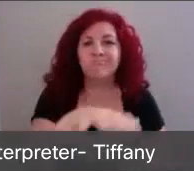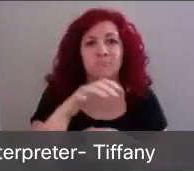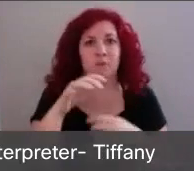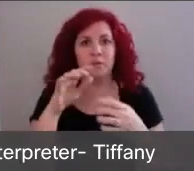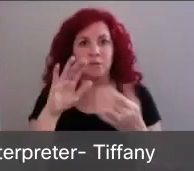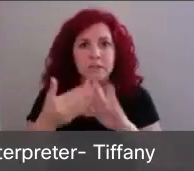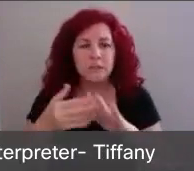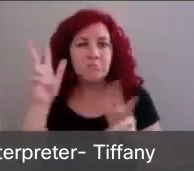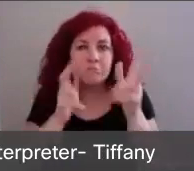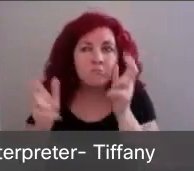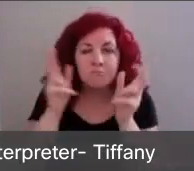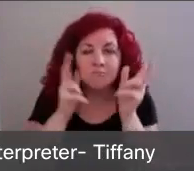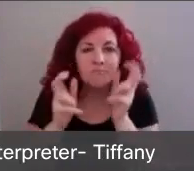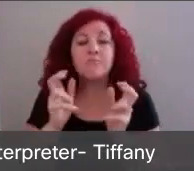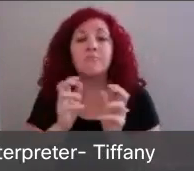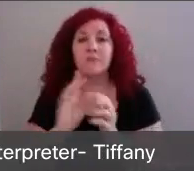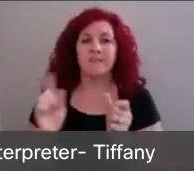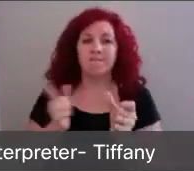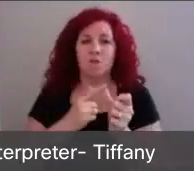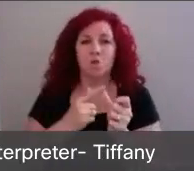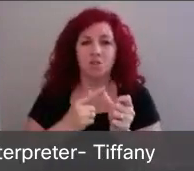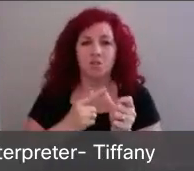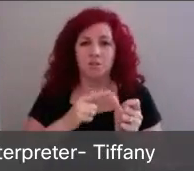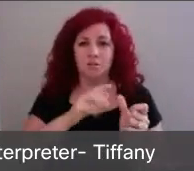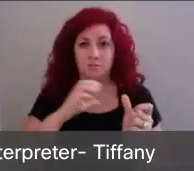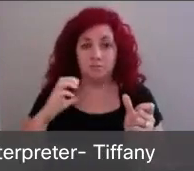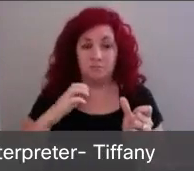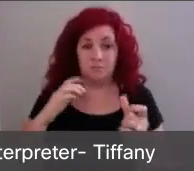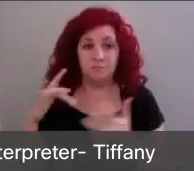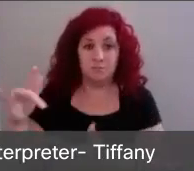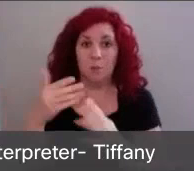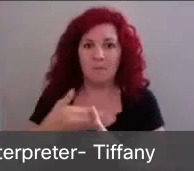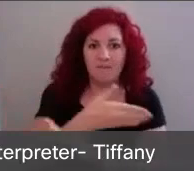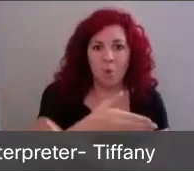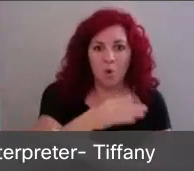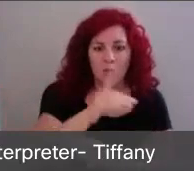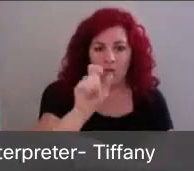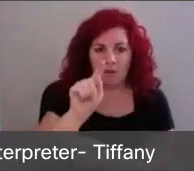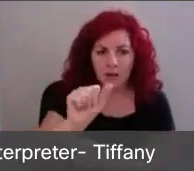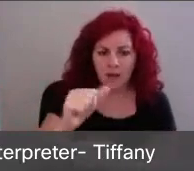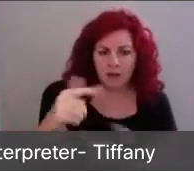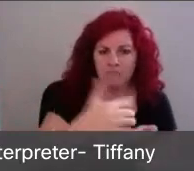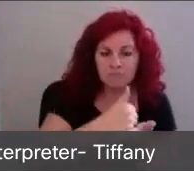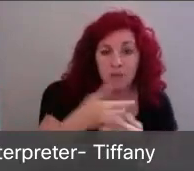first listening tour that the commission is going on before they have the data and before they draw the maps, so that they can